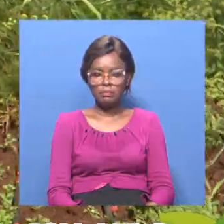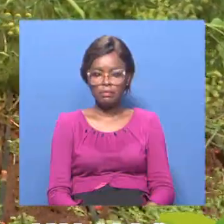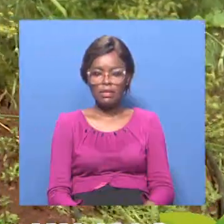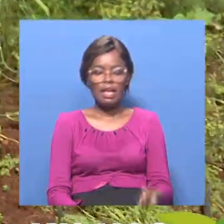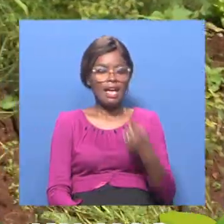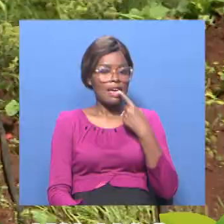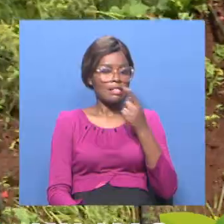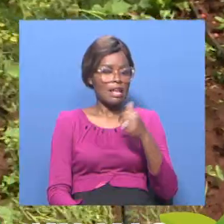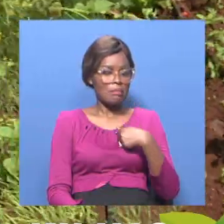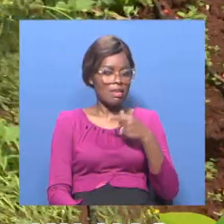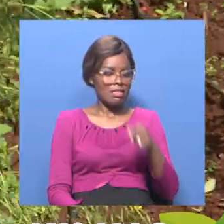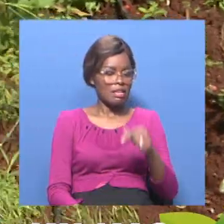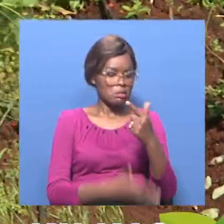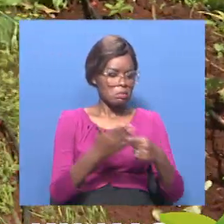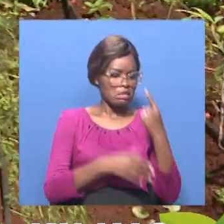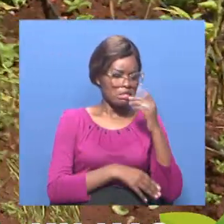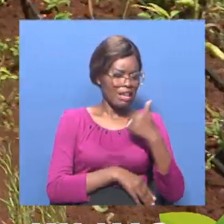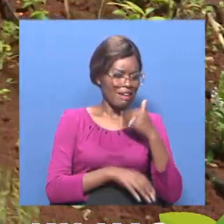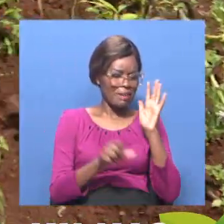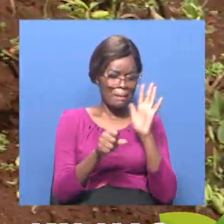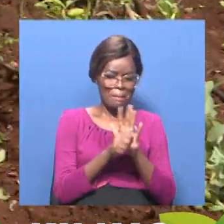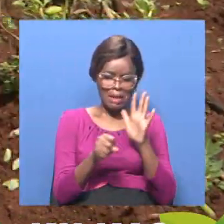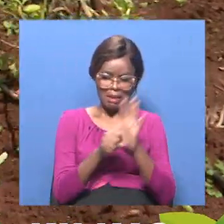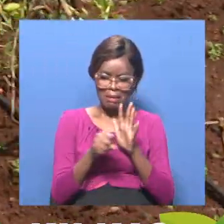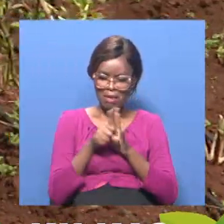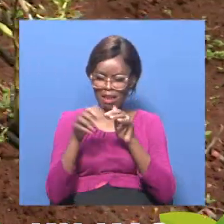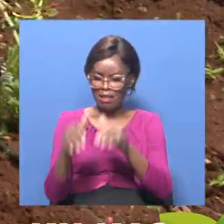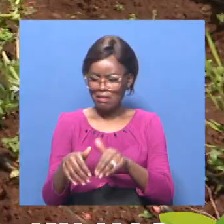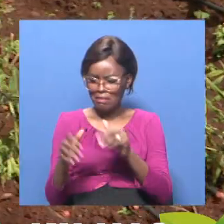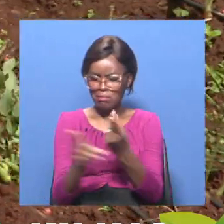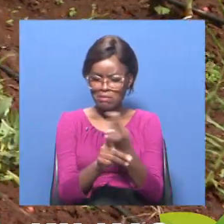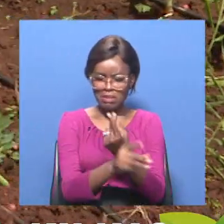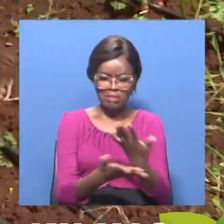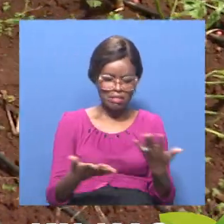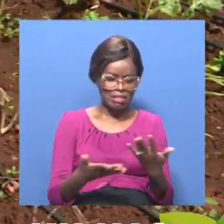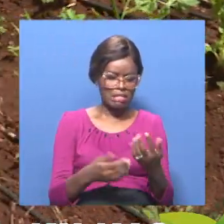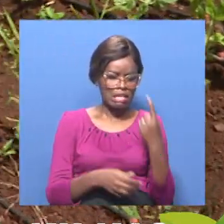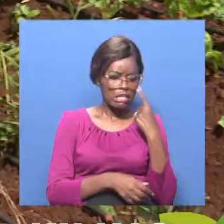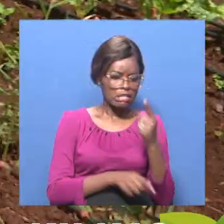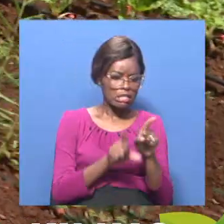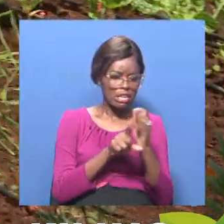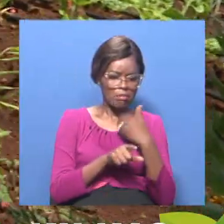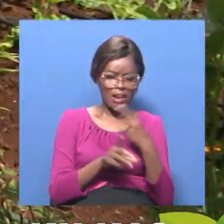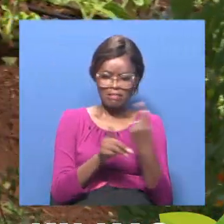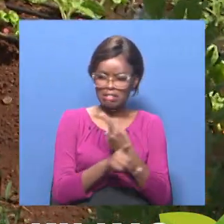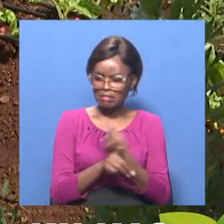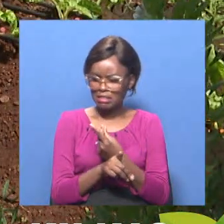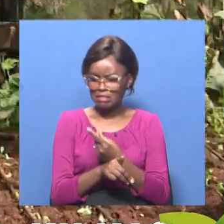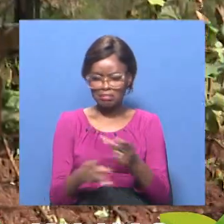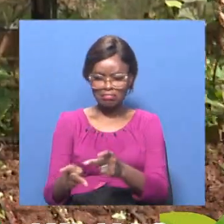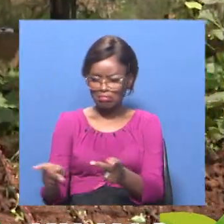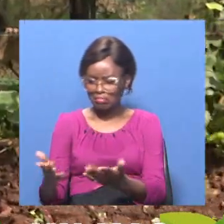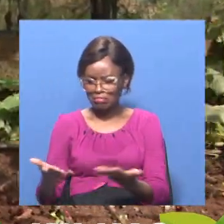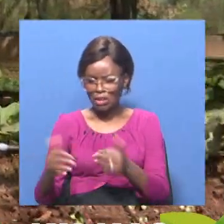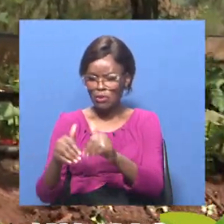So tell me, what is here? I see there are a lot of crops. Tell me about it, and I see it has different structures. Tell